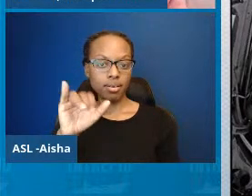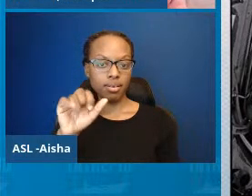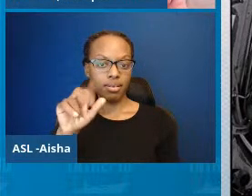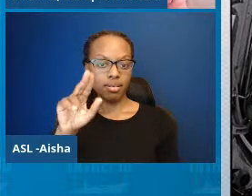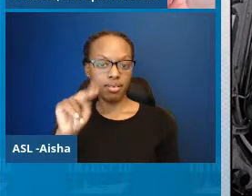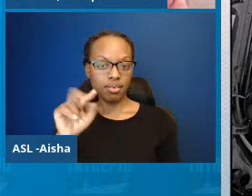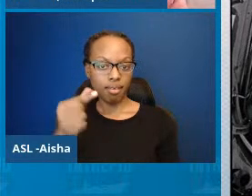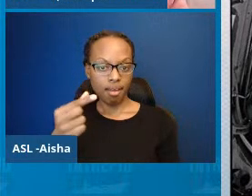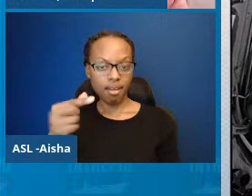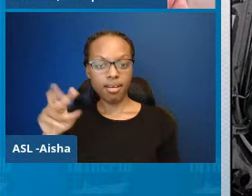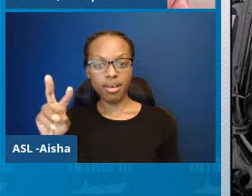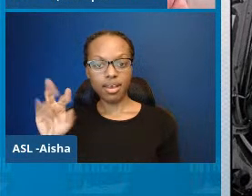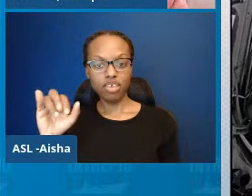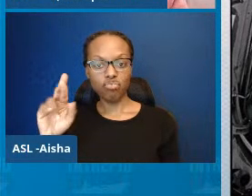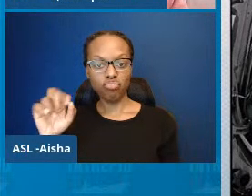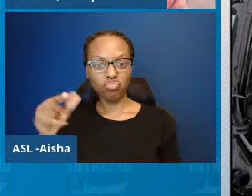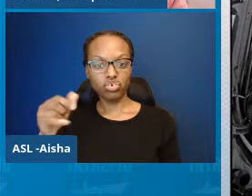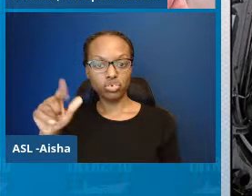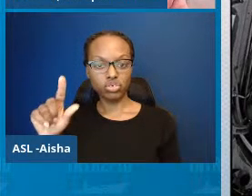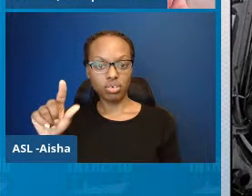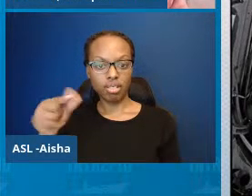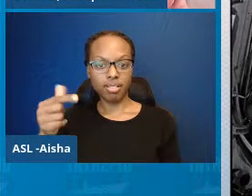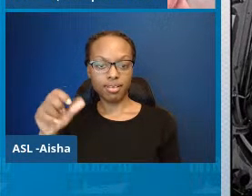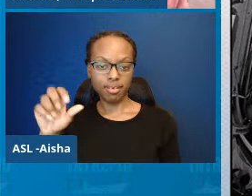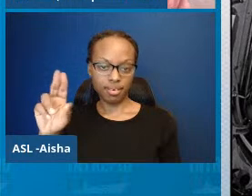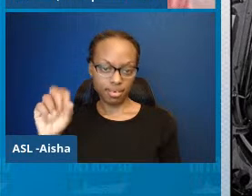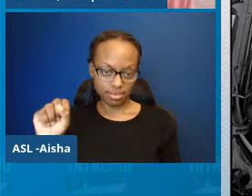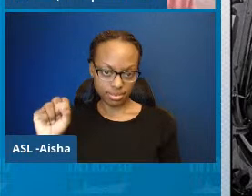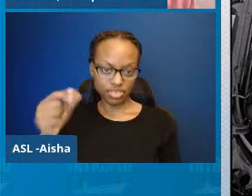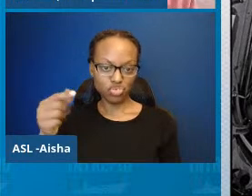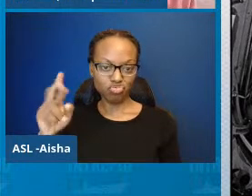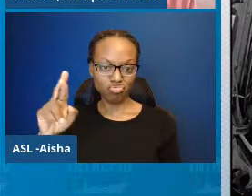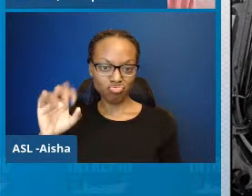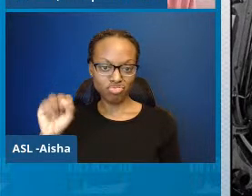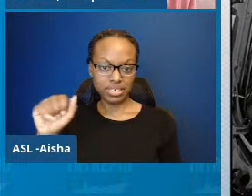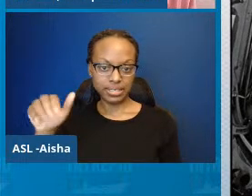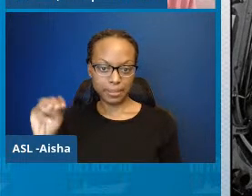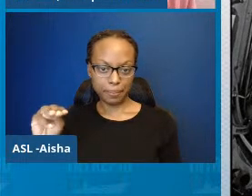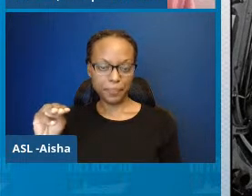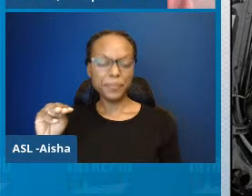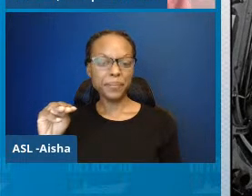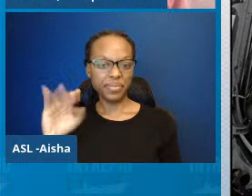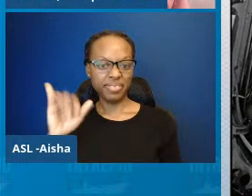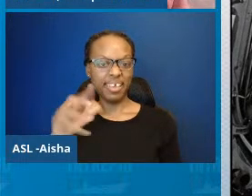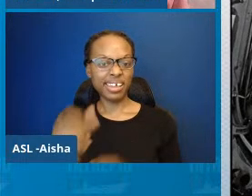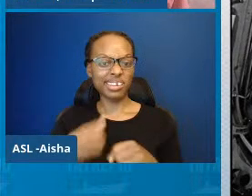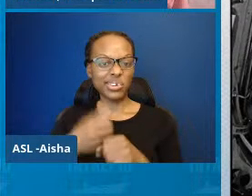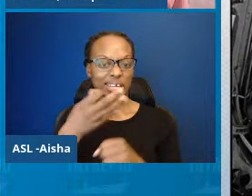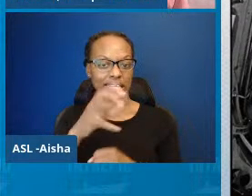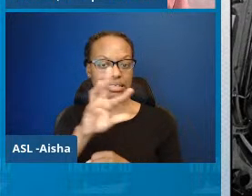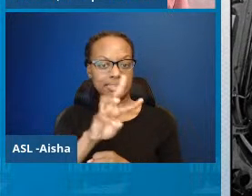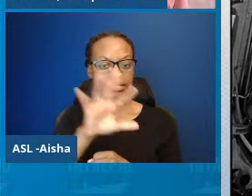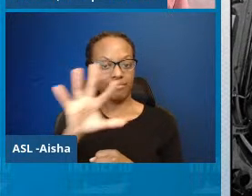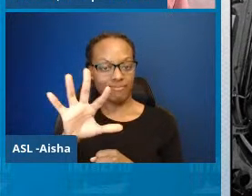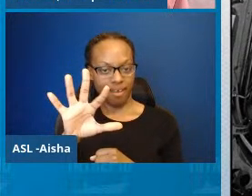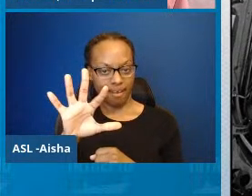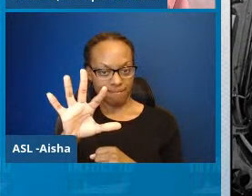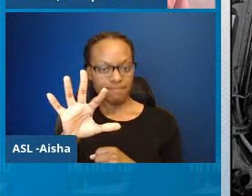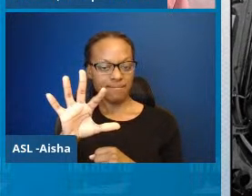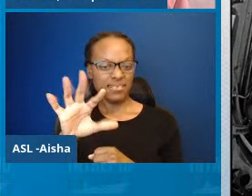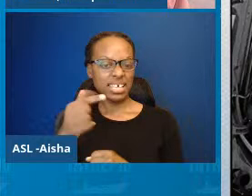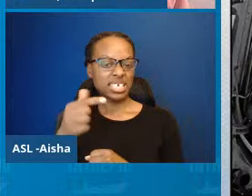in 1965 with this Gemini 3 mission. Now, this is closer to landing on the